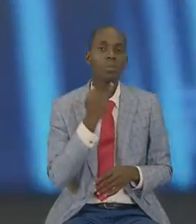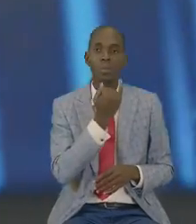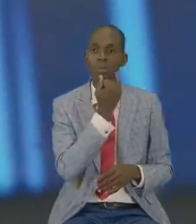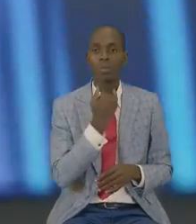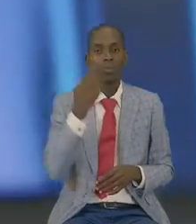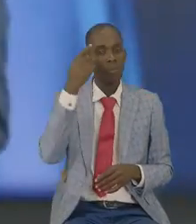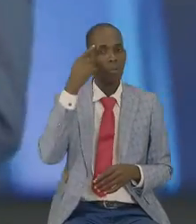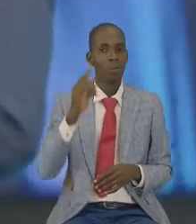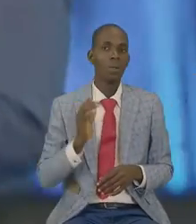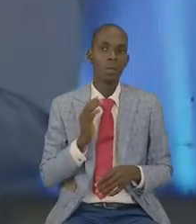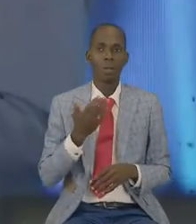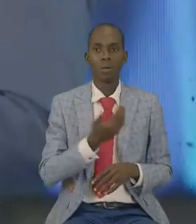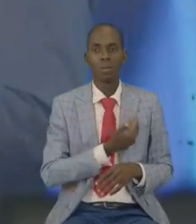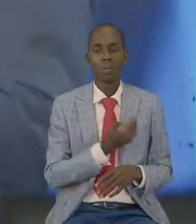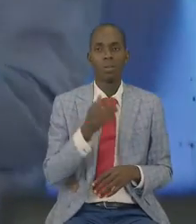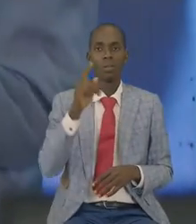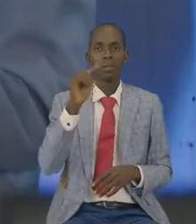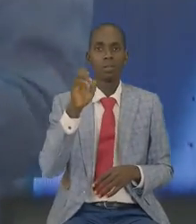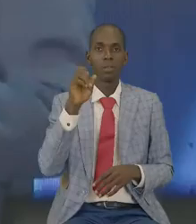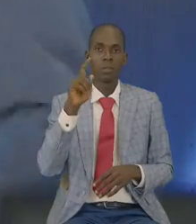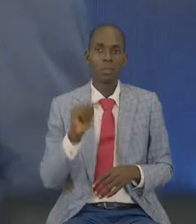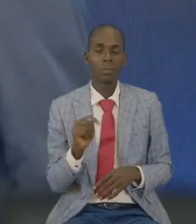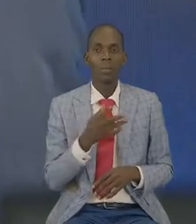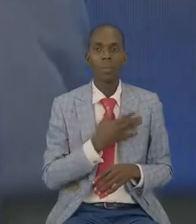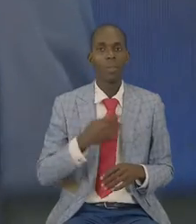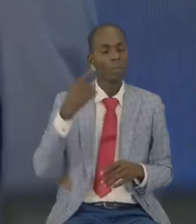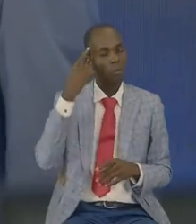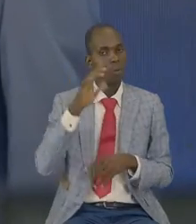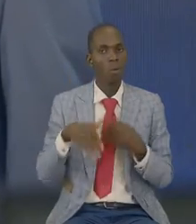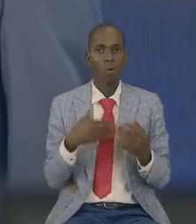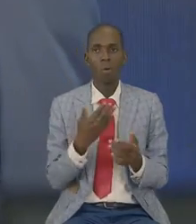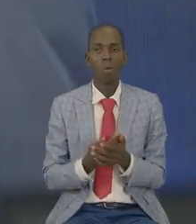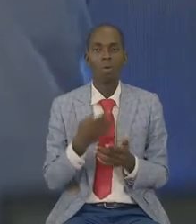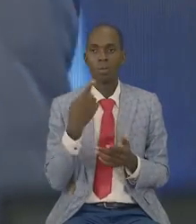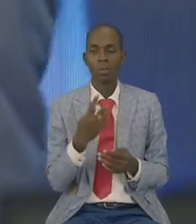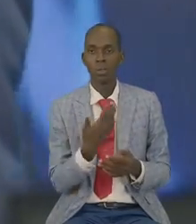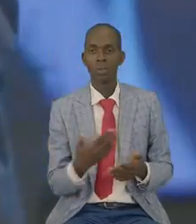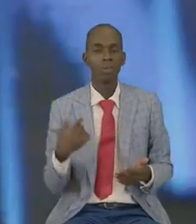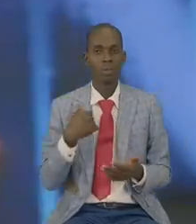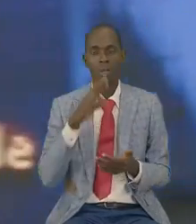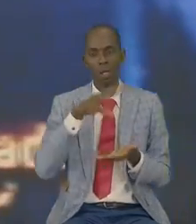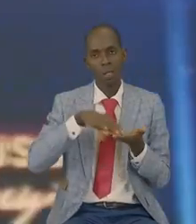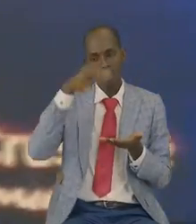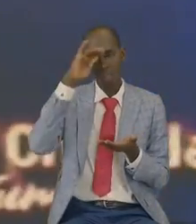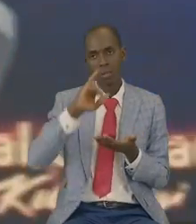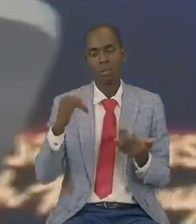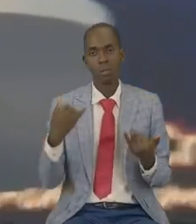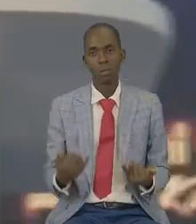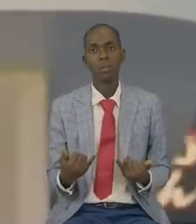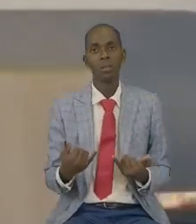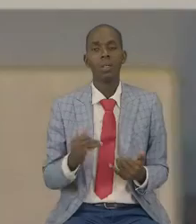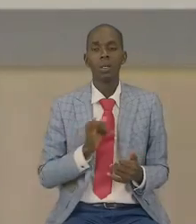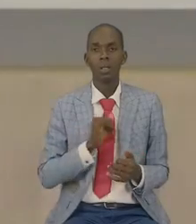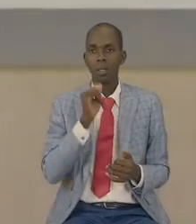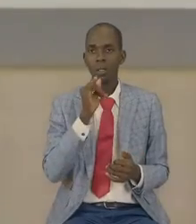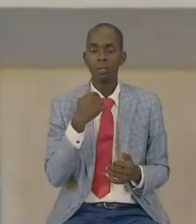our text and for all the deliberations we're having. And I told you about what is referred